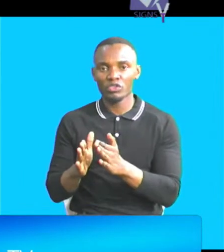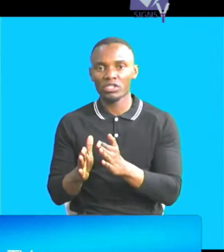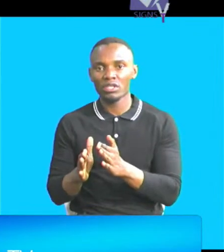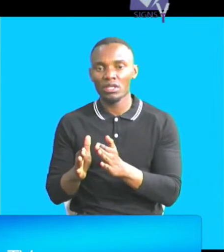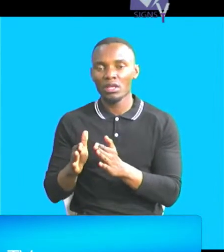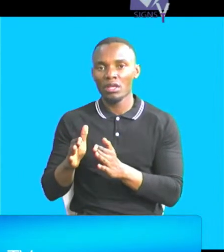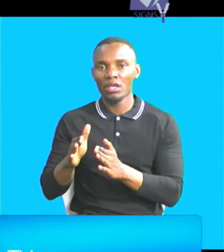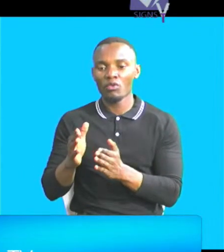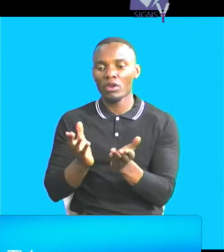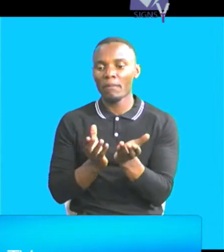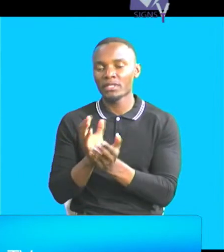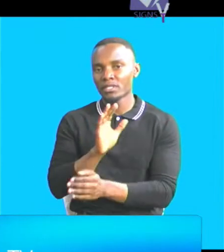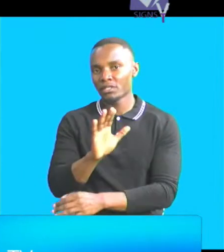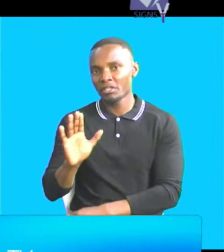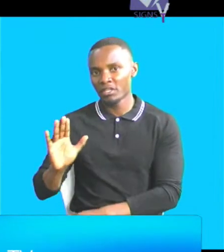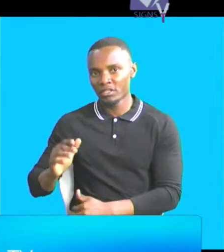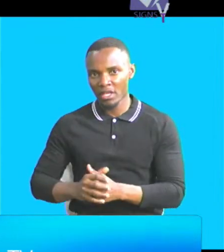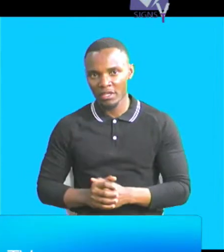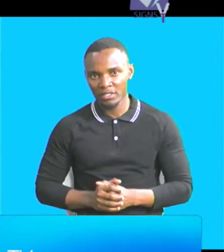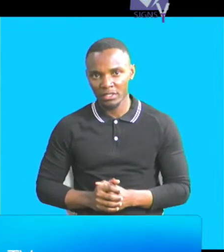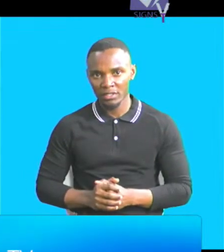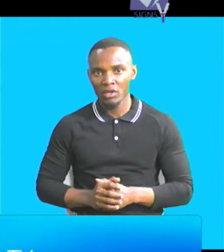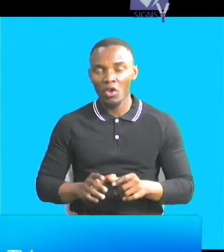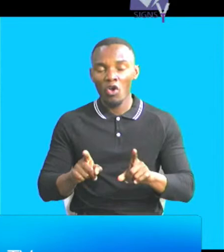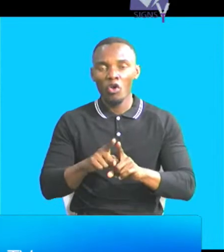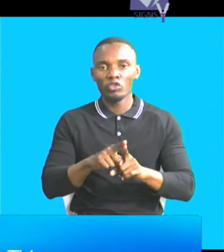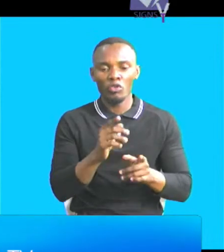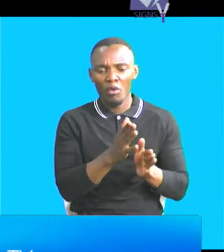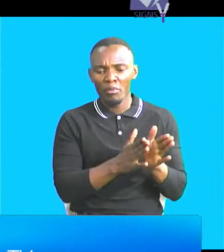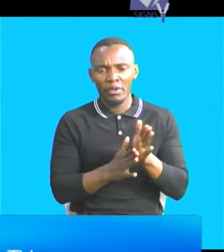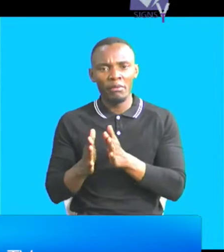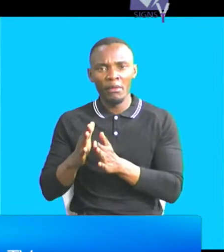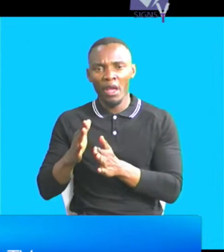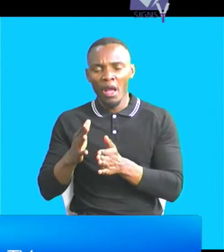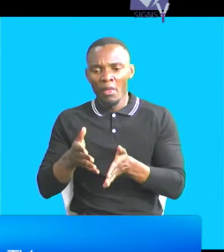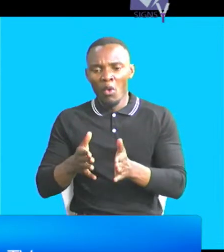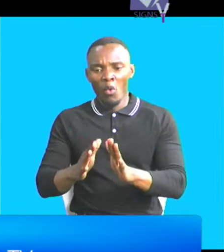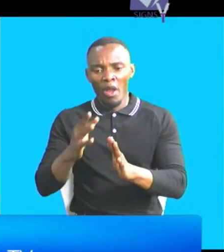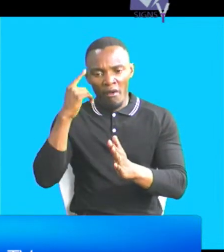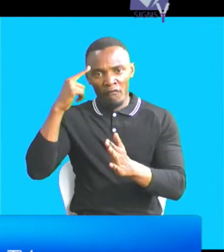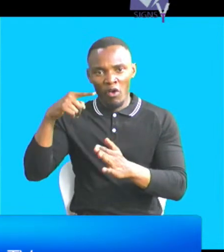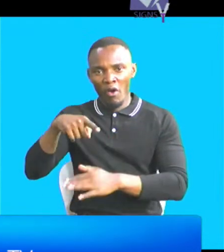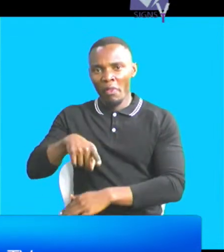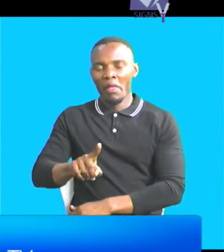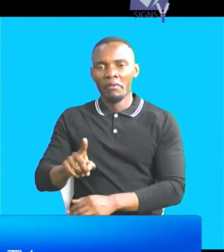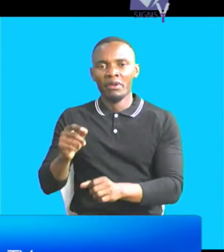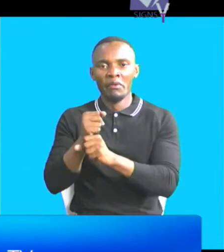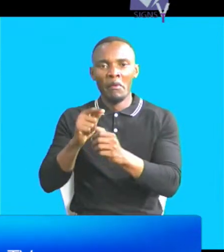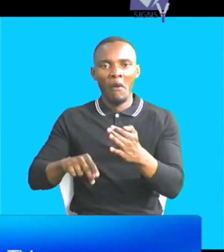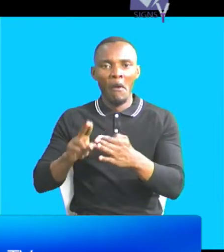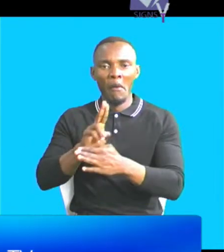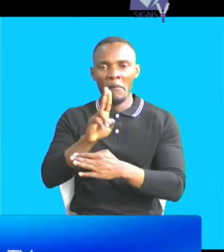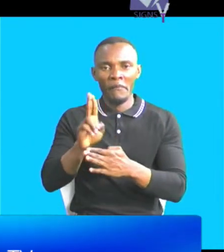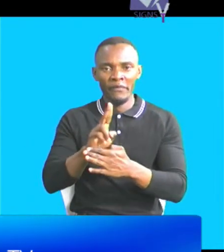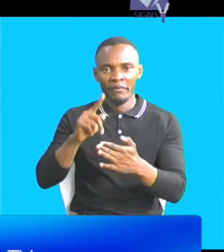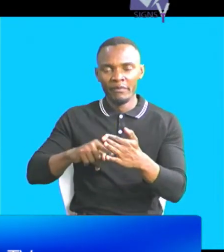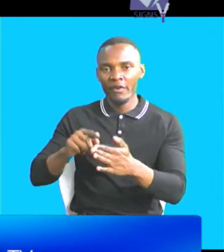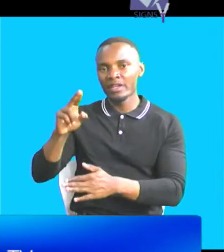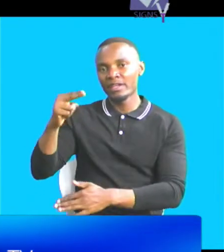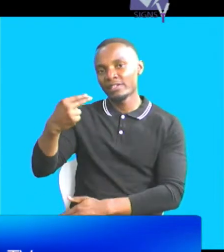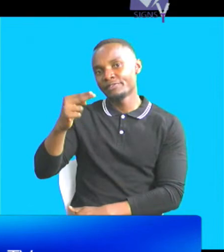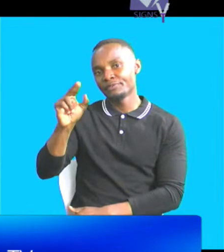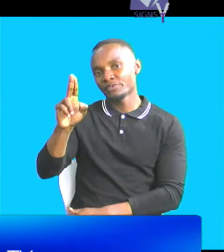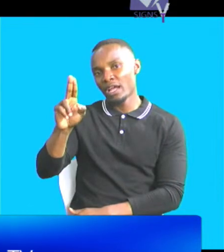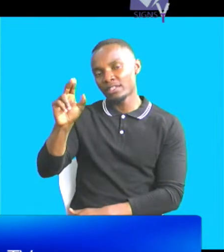as MSMEs, and prepare the way for even them to tap into the Hustler Fund. So because having skills